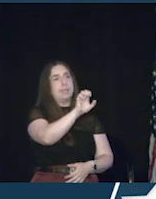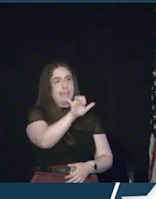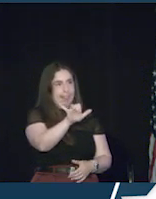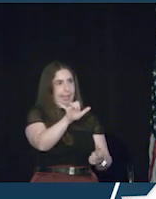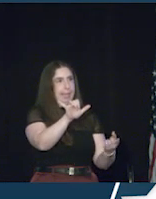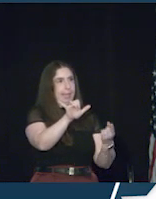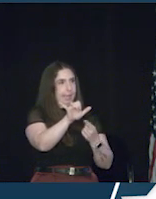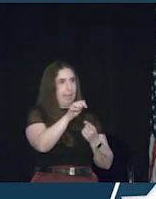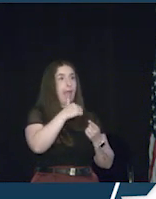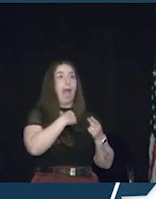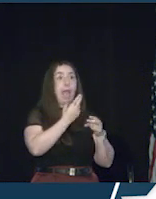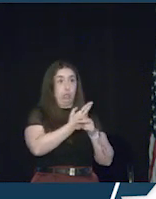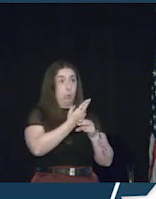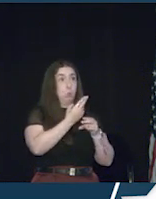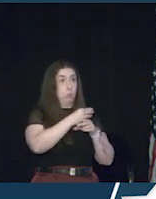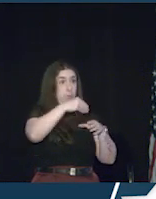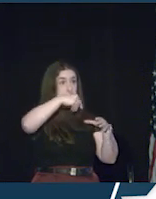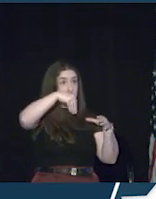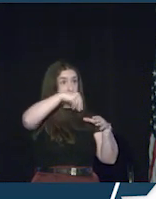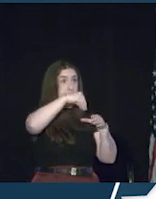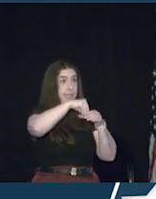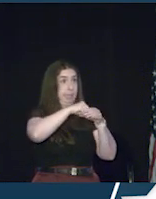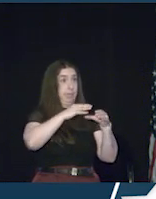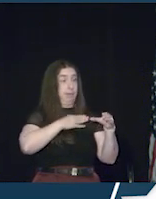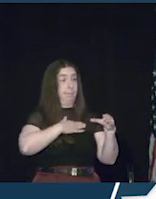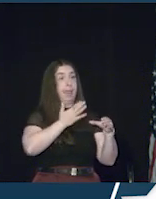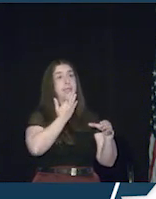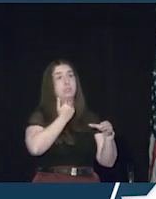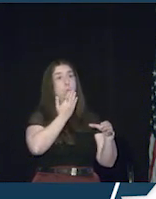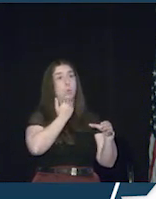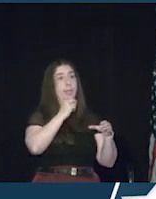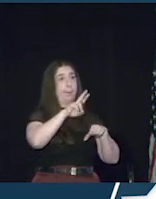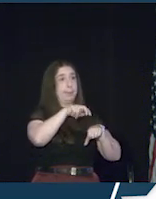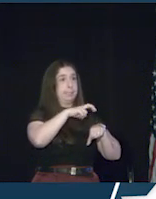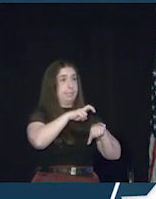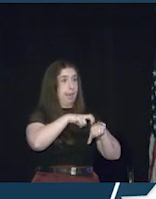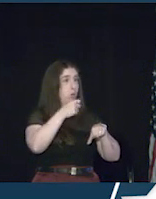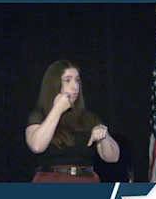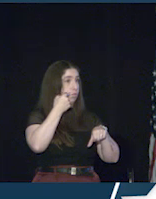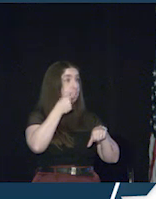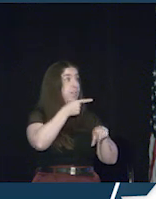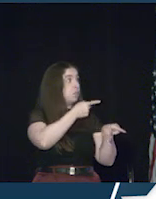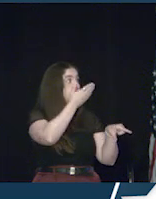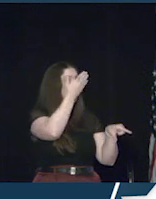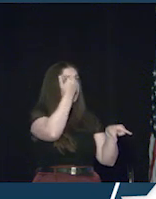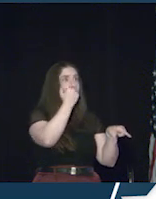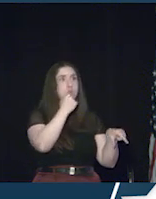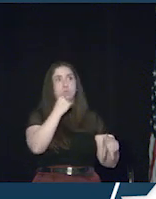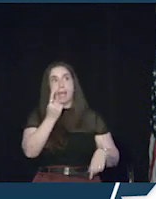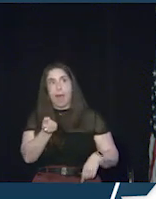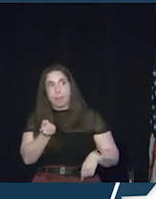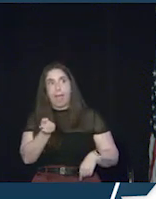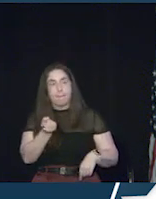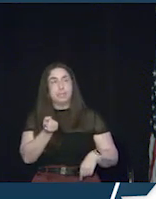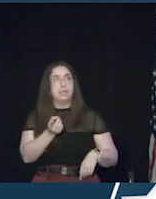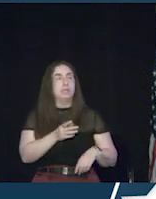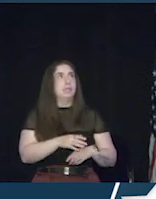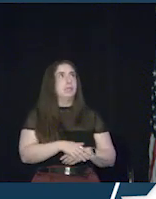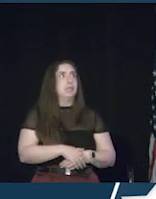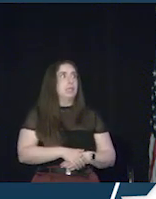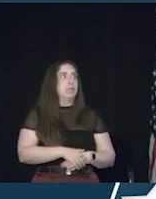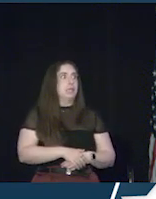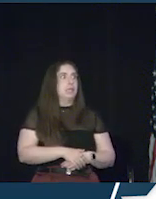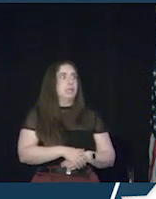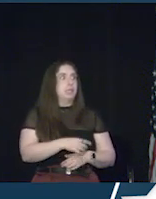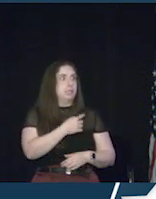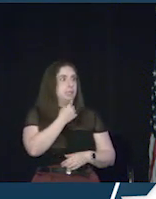treats. And she forgot to say that to the people who works with Rachel Ray, and she's